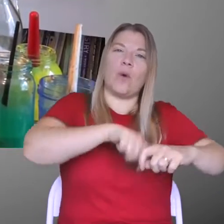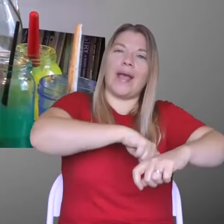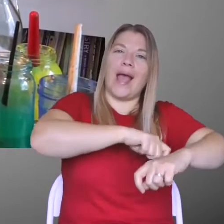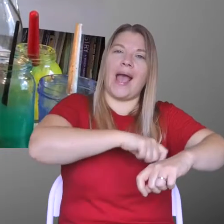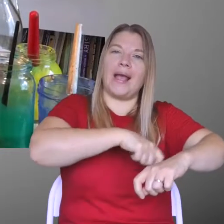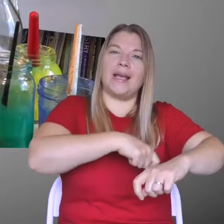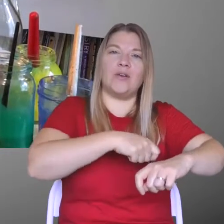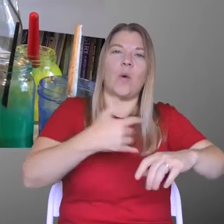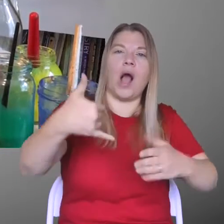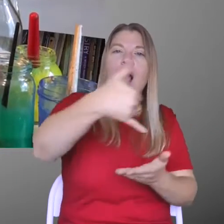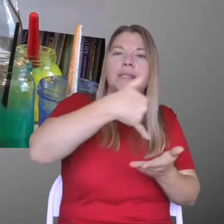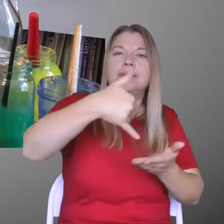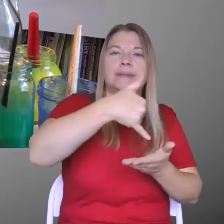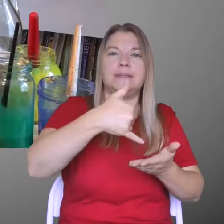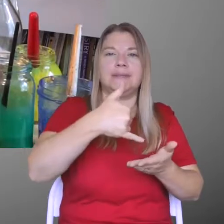well.